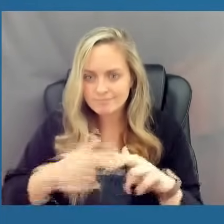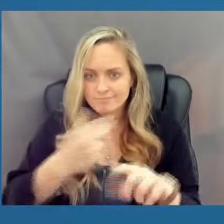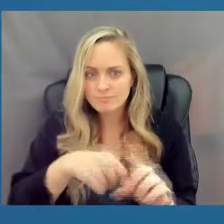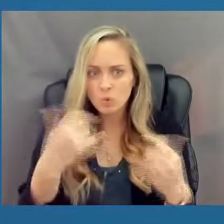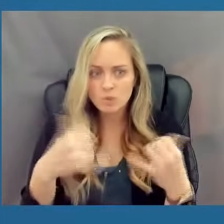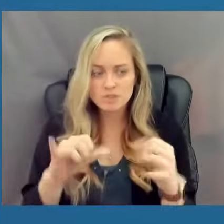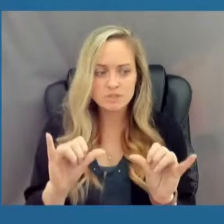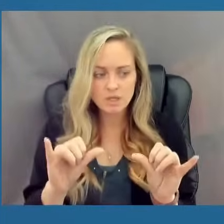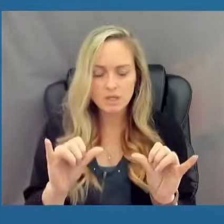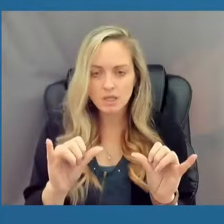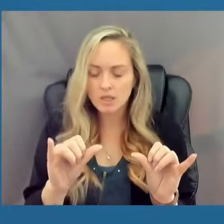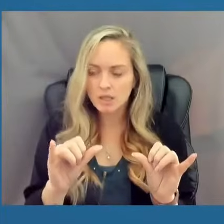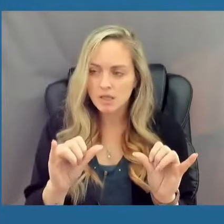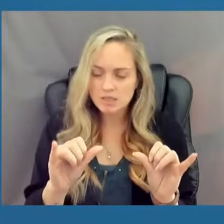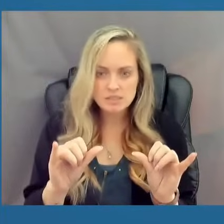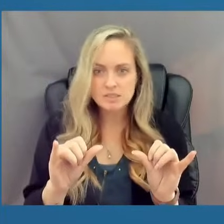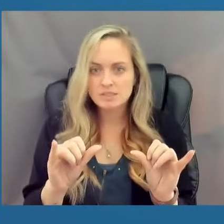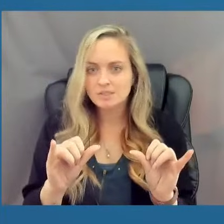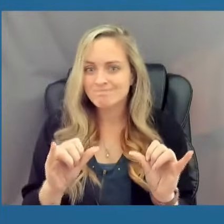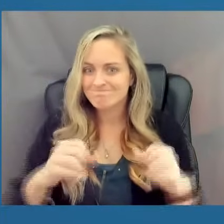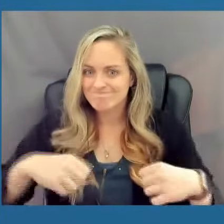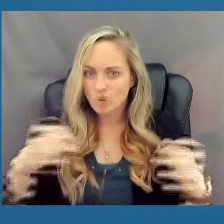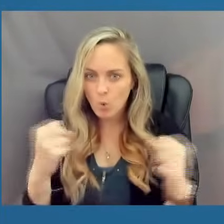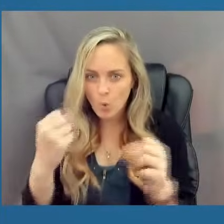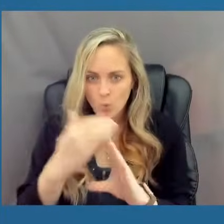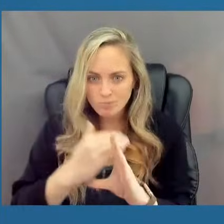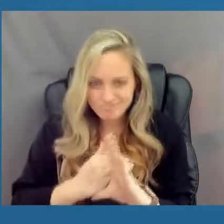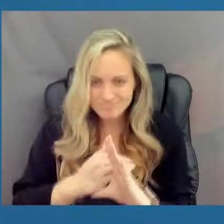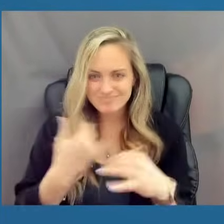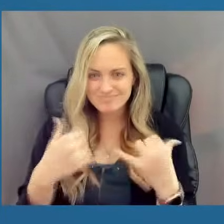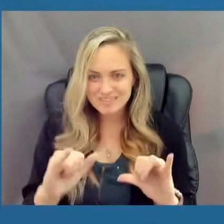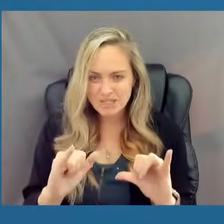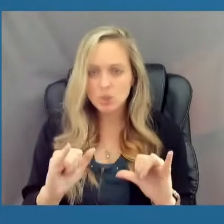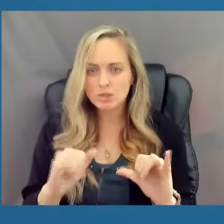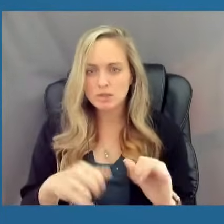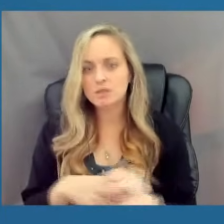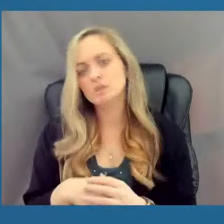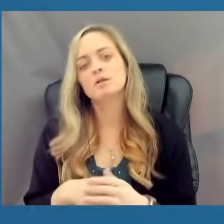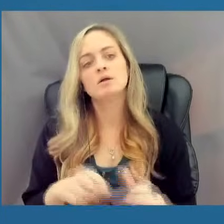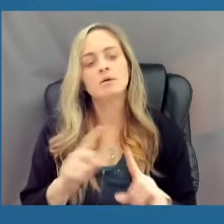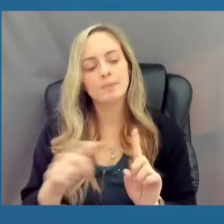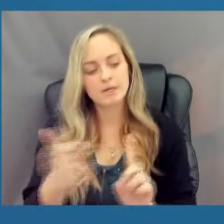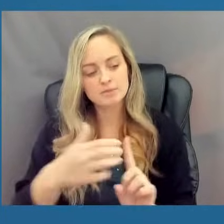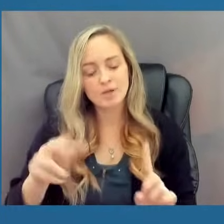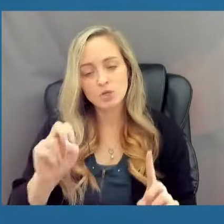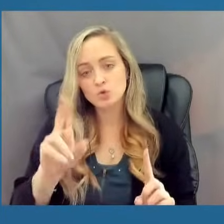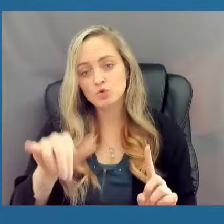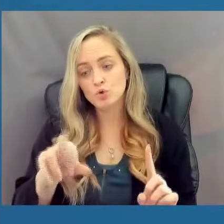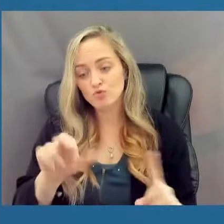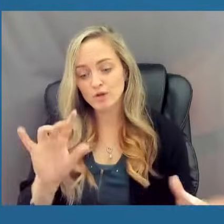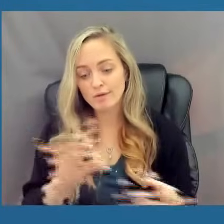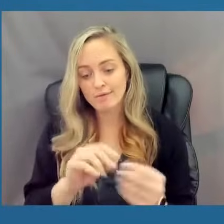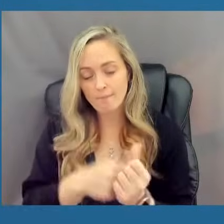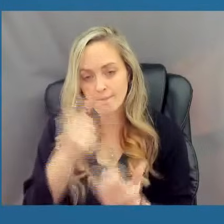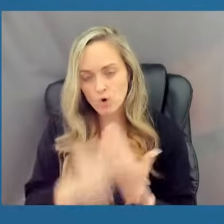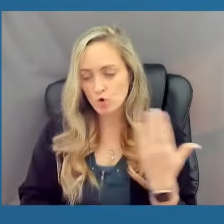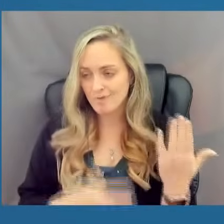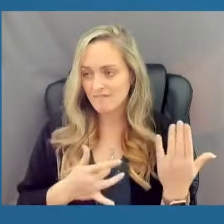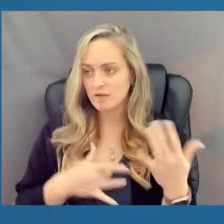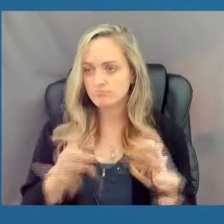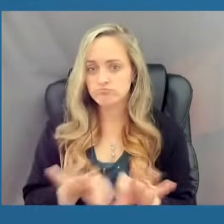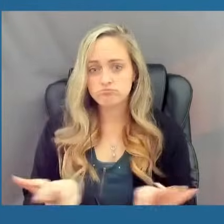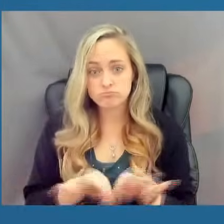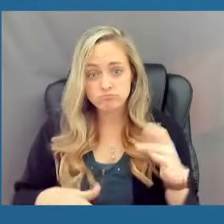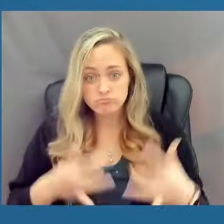the depths of that deep freeze, and it's going to take some more time to get out of it. But again, expanding the SUNY Reconnect program is something I feel very excited about.